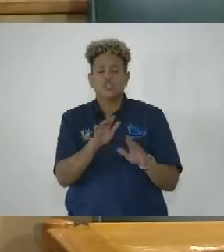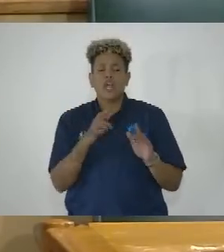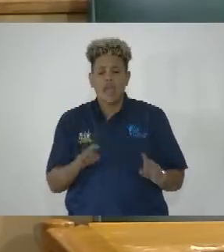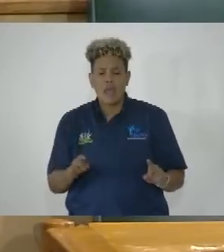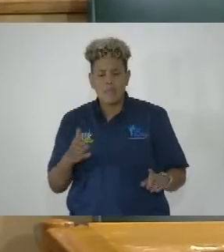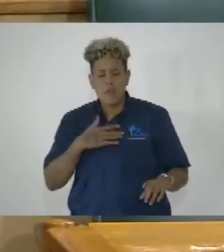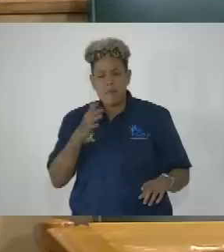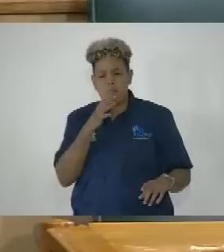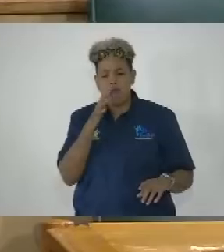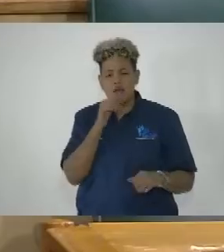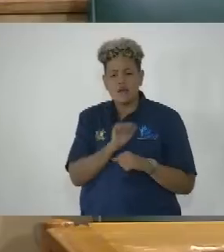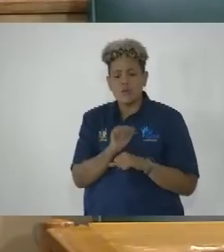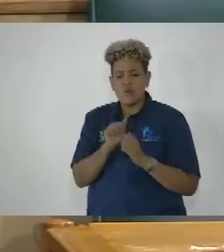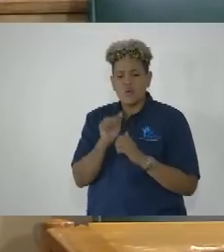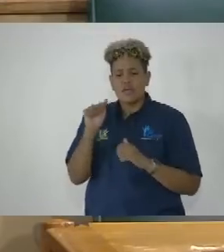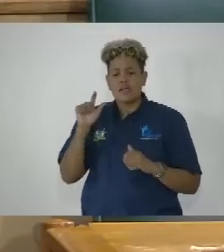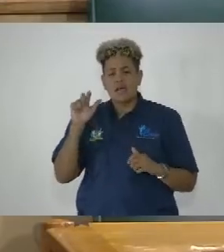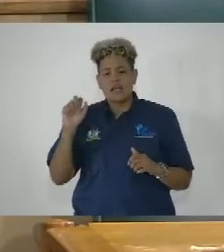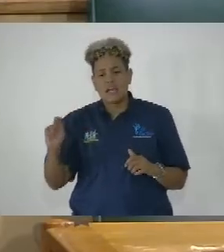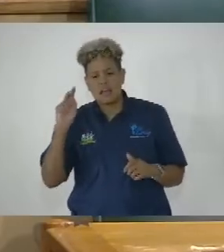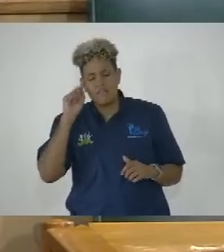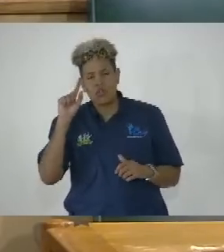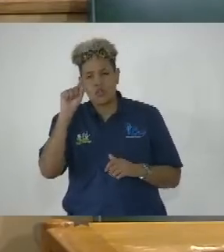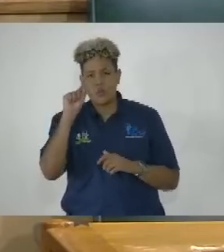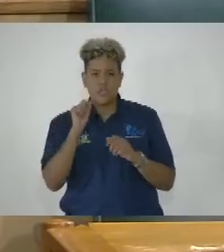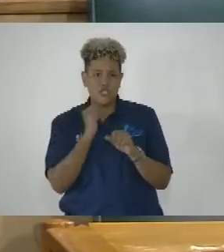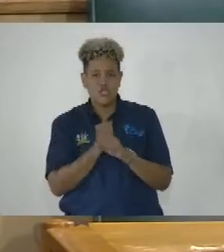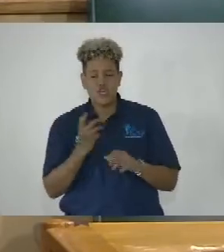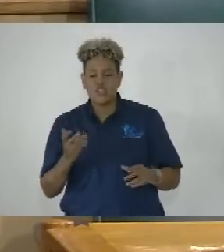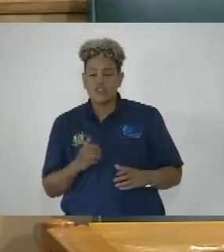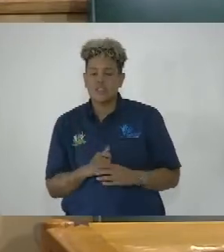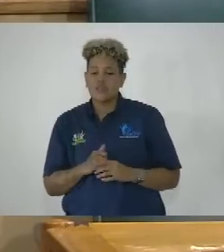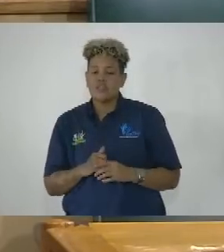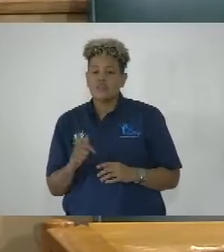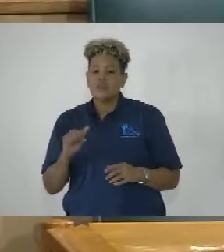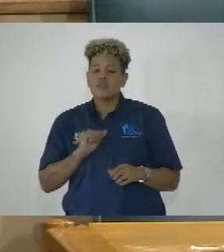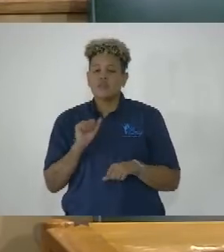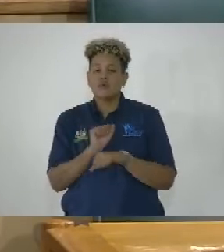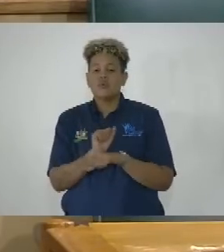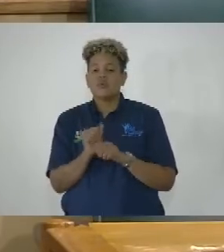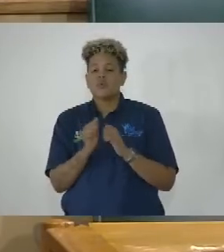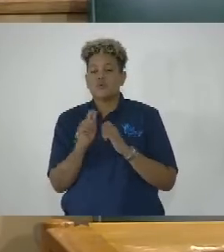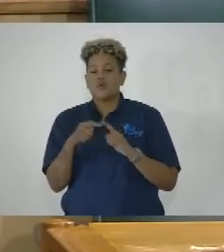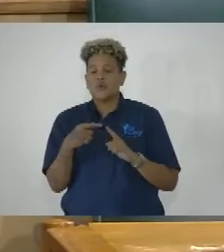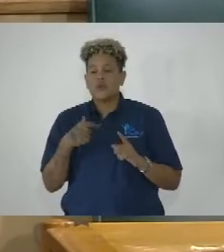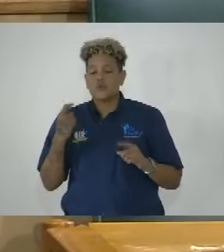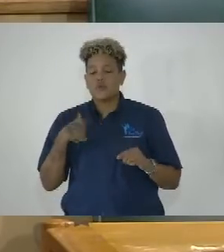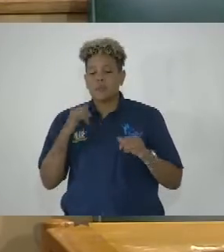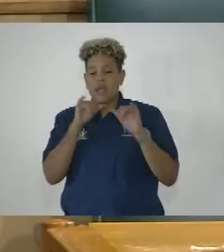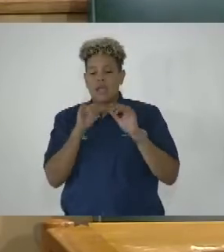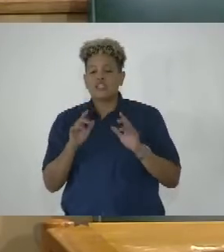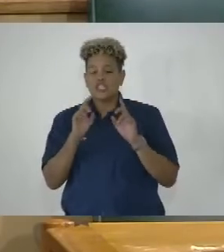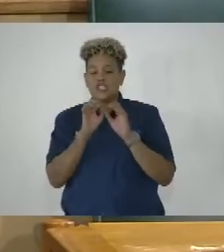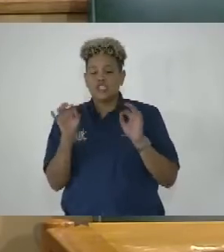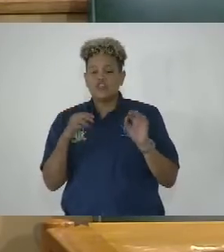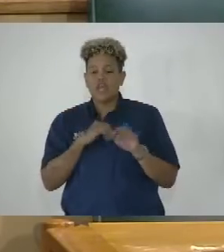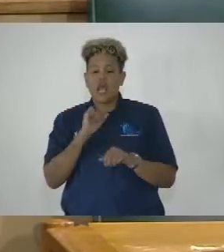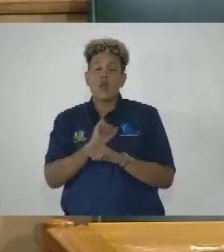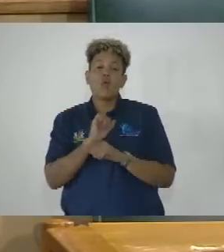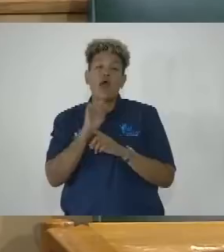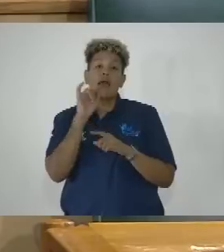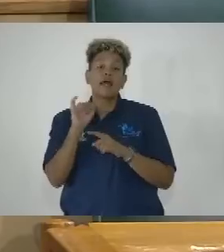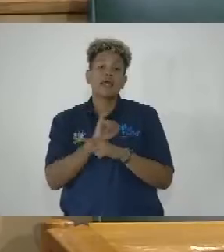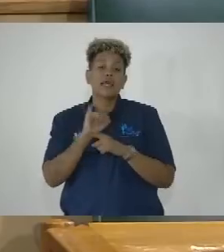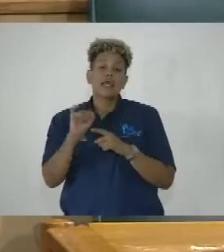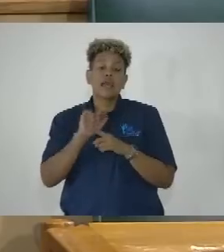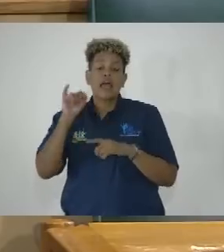My mother worked with Alcan for 2 decades. I worked, when I was doing my engineering degree, I worked as an intern